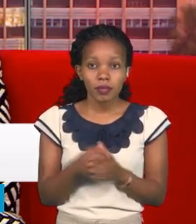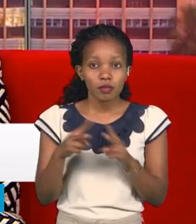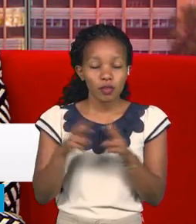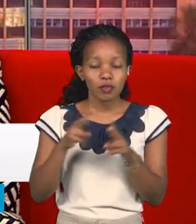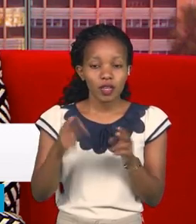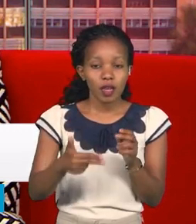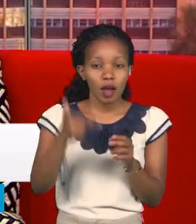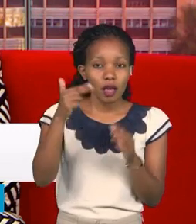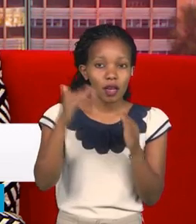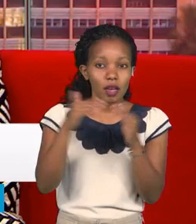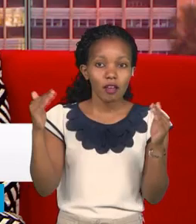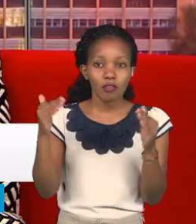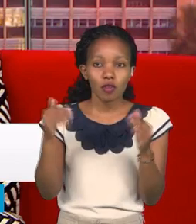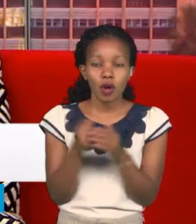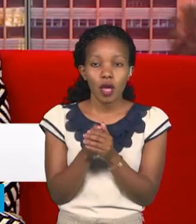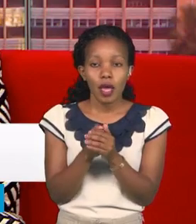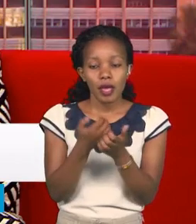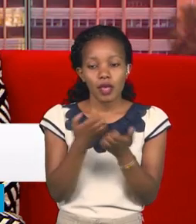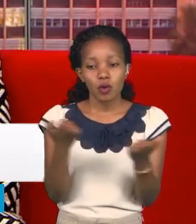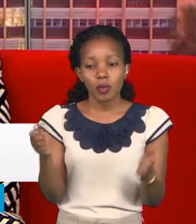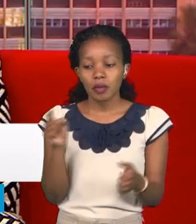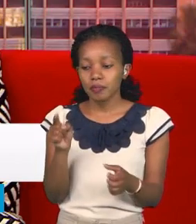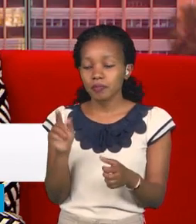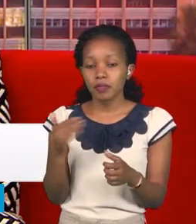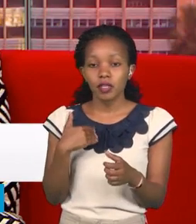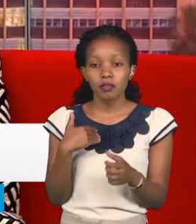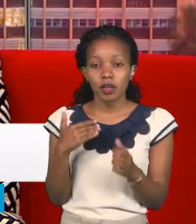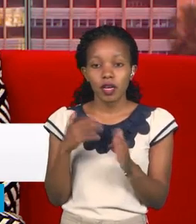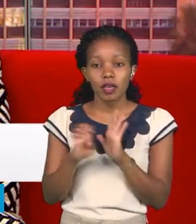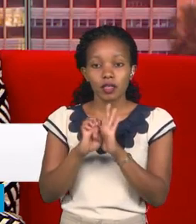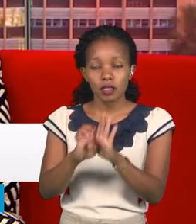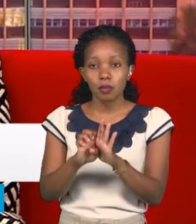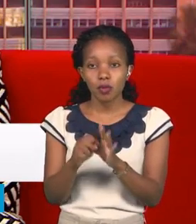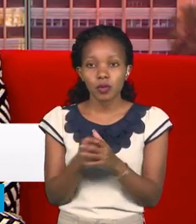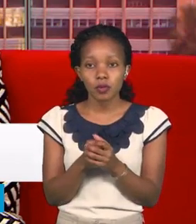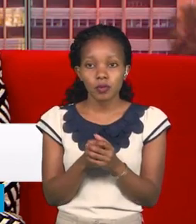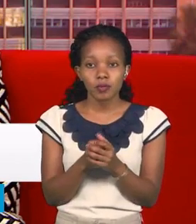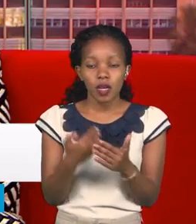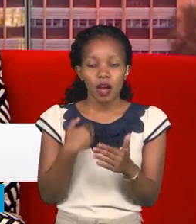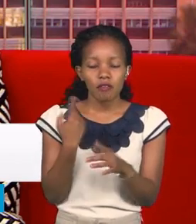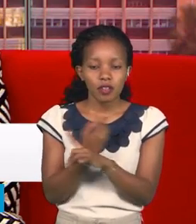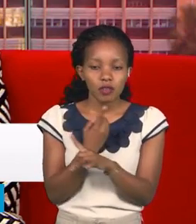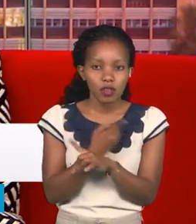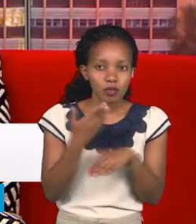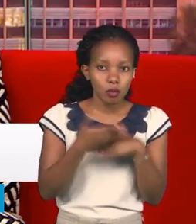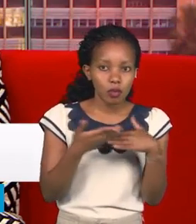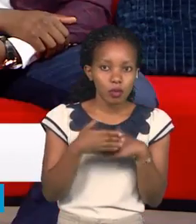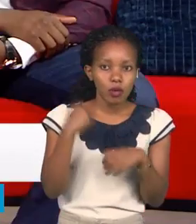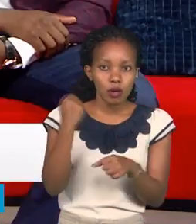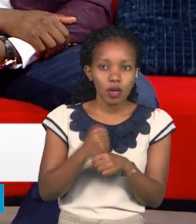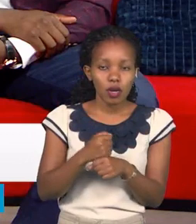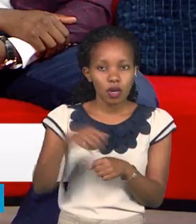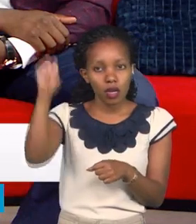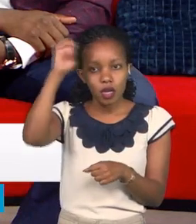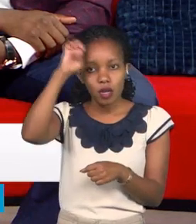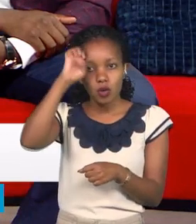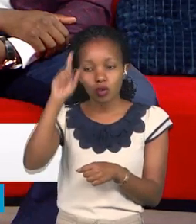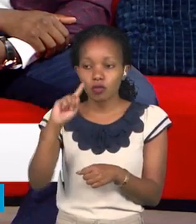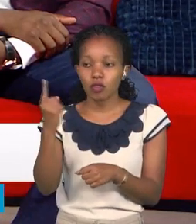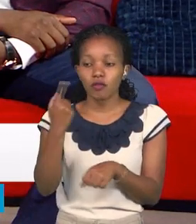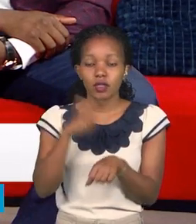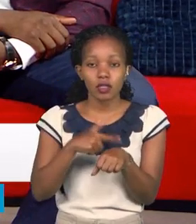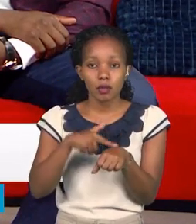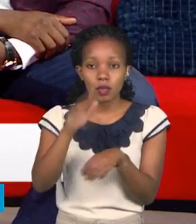level, right, the radiation machines. And then, for example, there were a couple of surgeries which were done in Eldoret at Medihill, which were done for the first time in